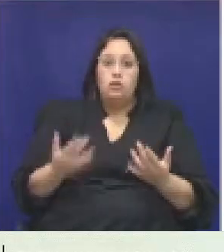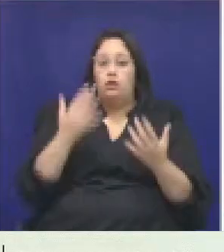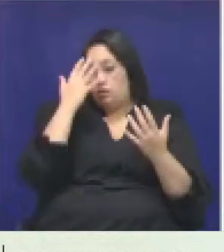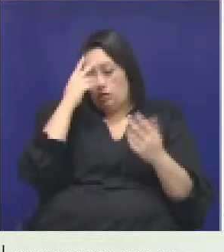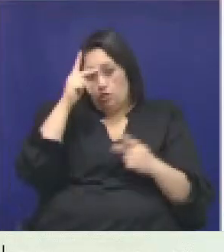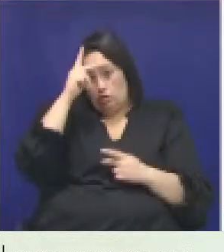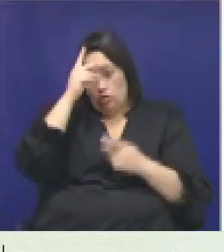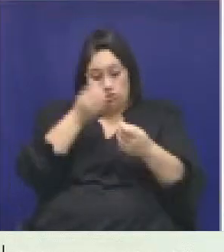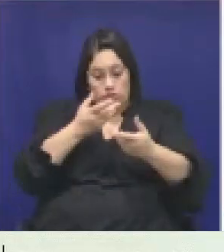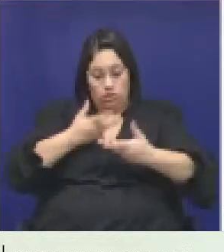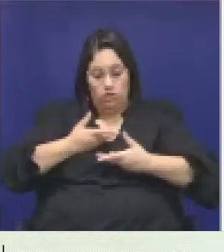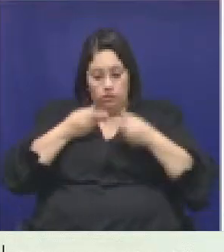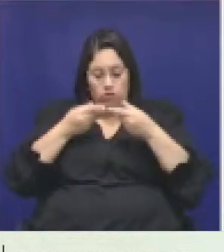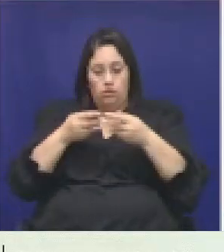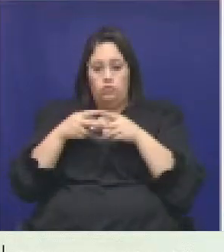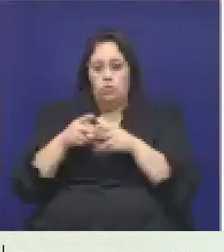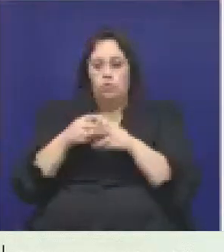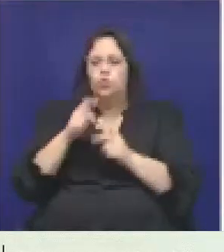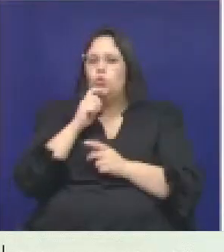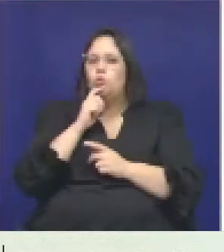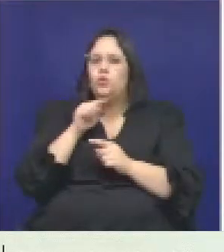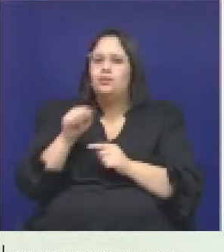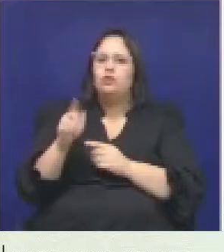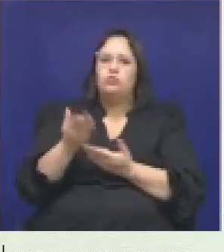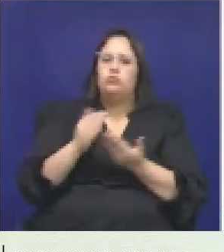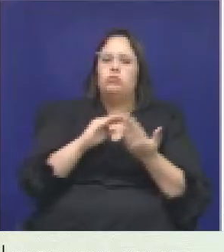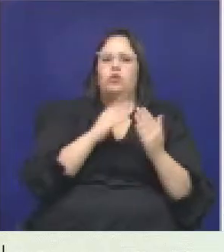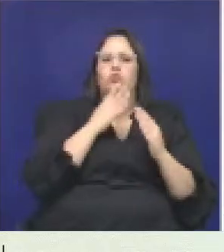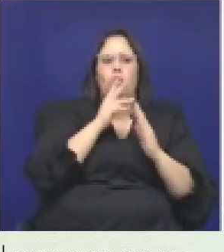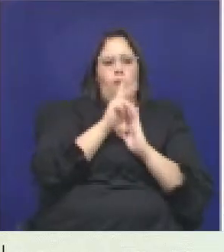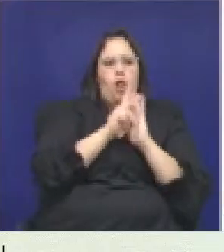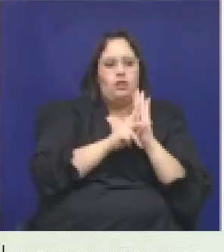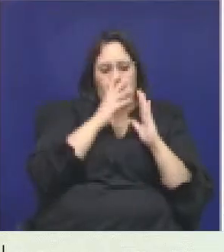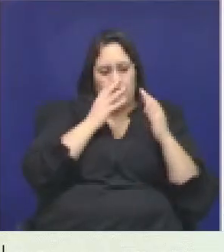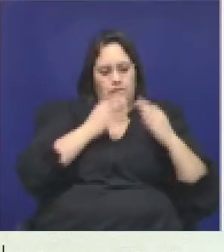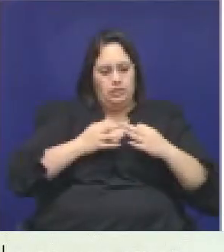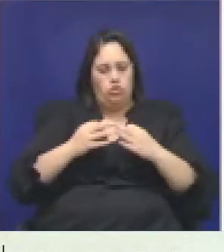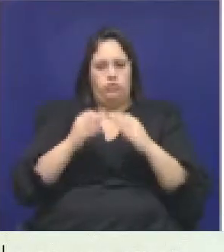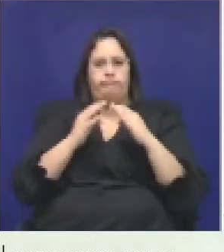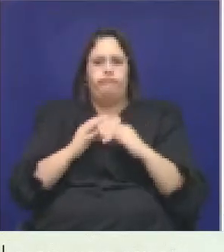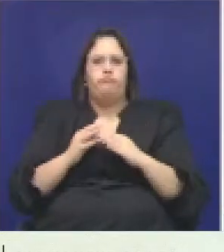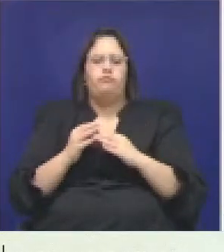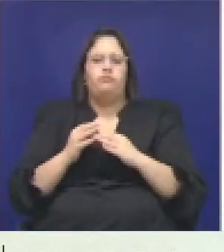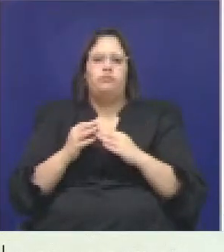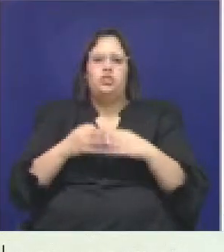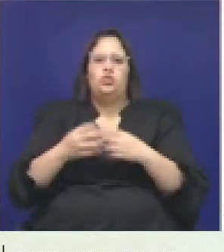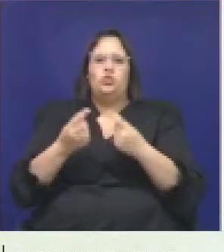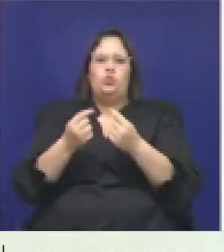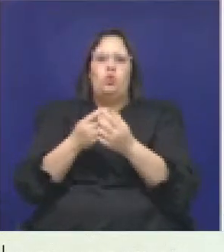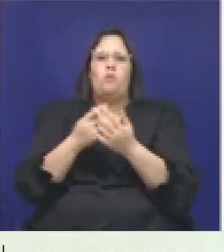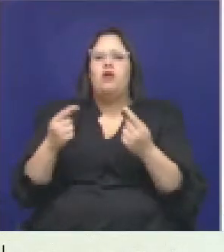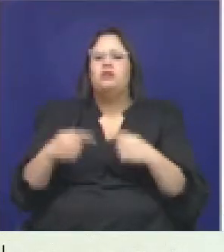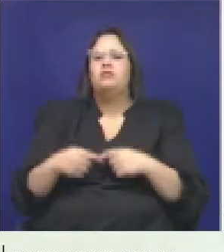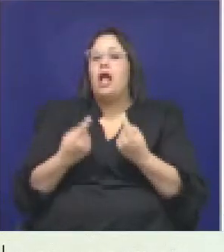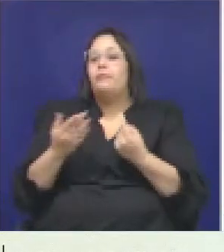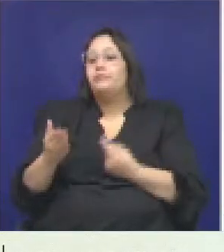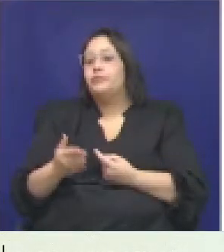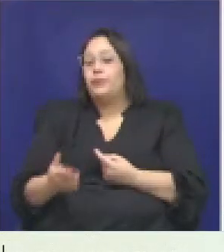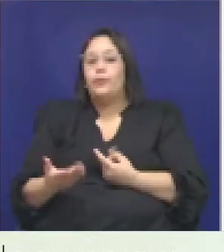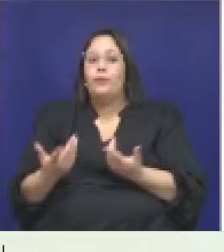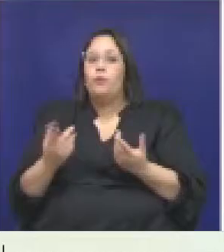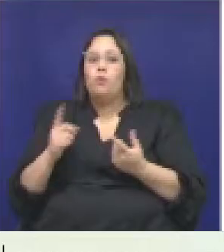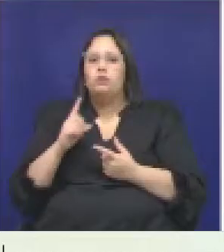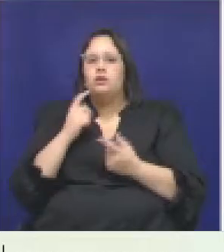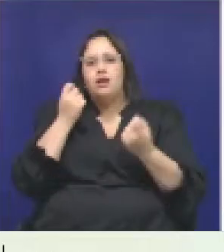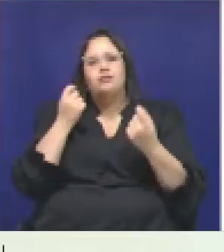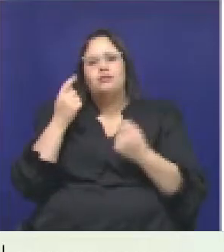has been produced must be utilized to make timely policy decisions by the government. There's an absence, however, of understanding